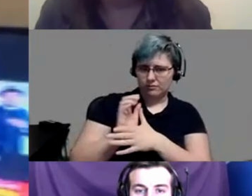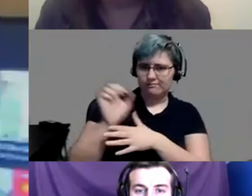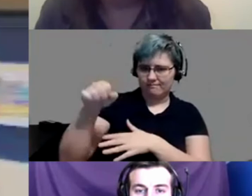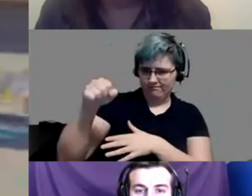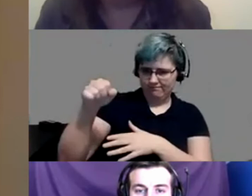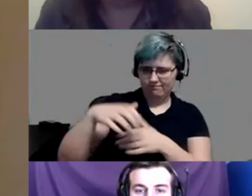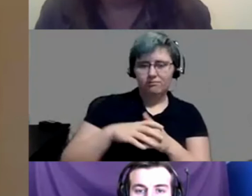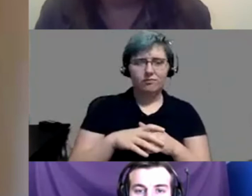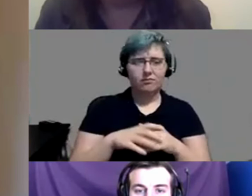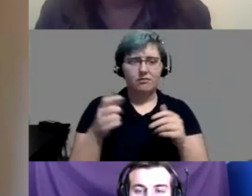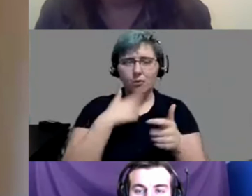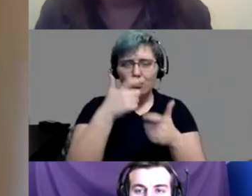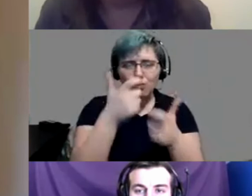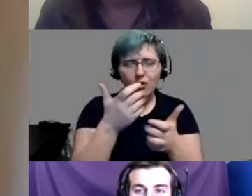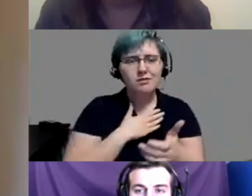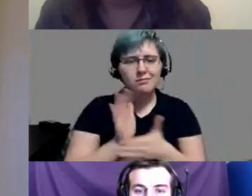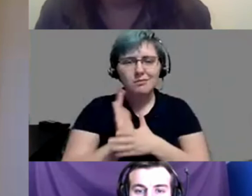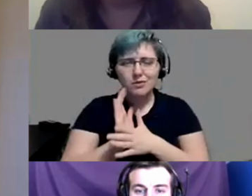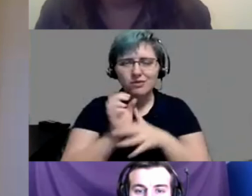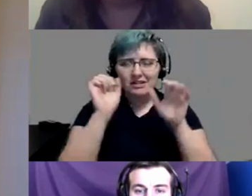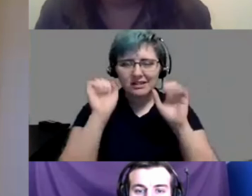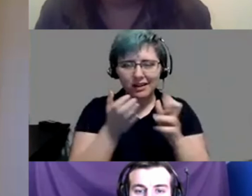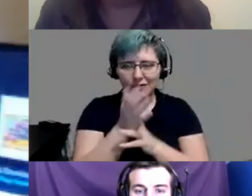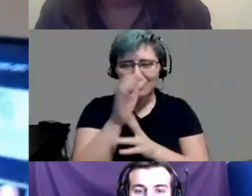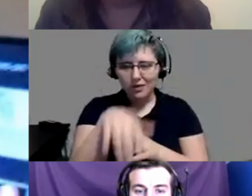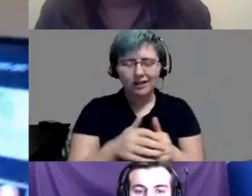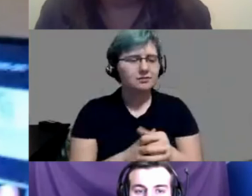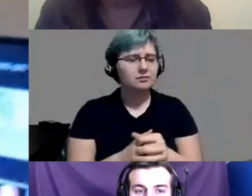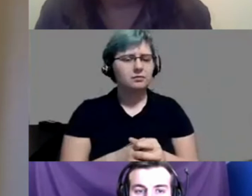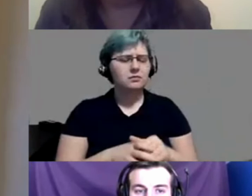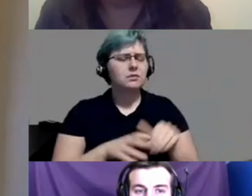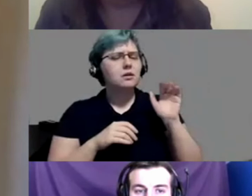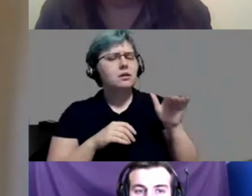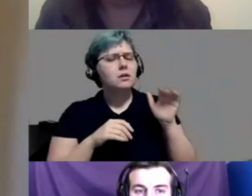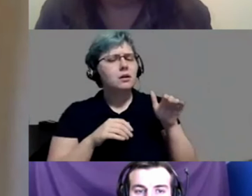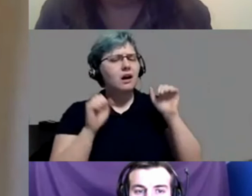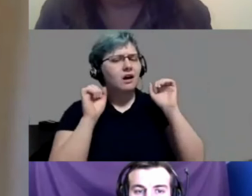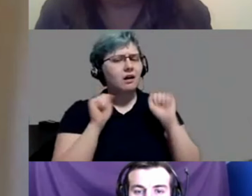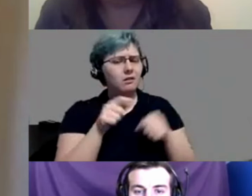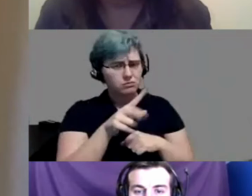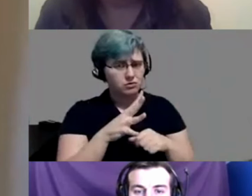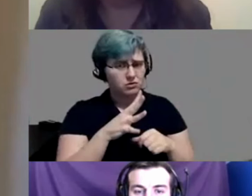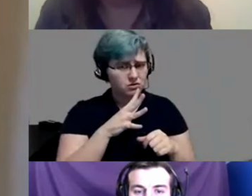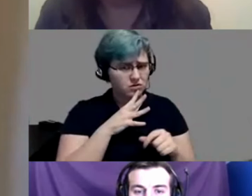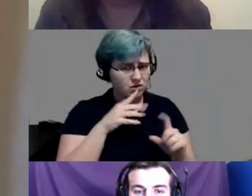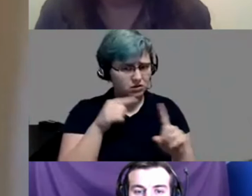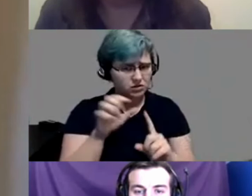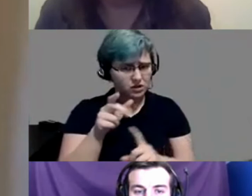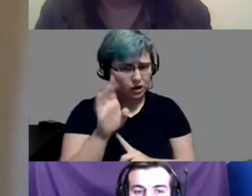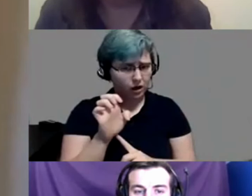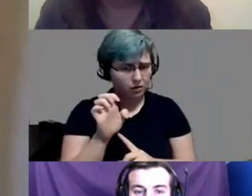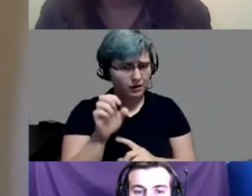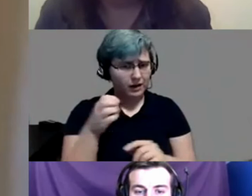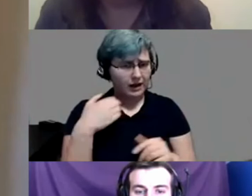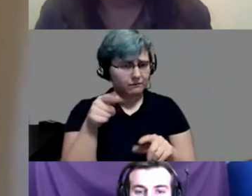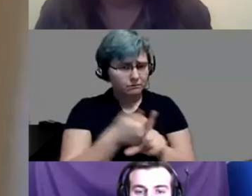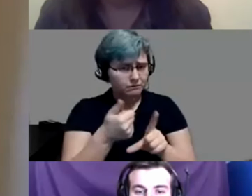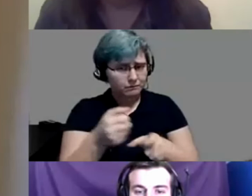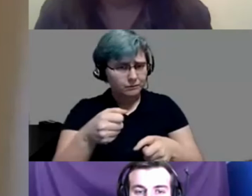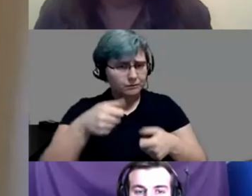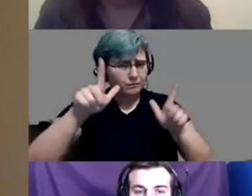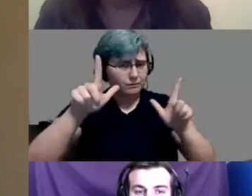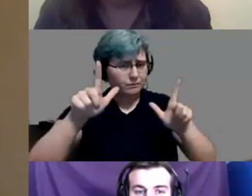movies. So could you talk to the cube and have her pull up something? No, it doesn't do anything.